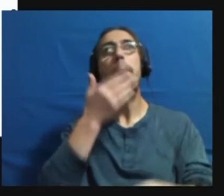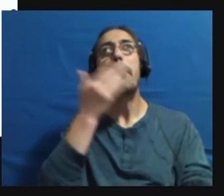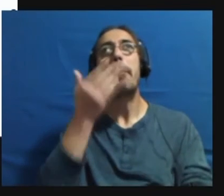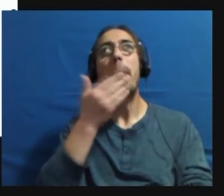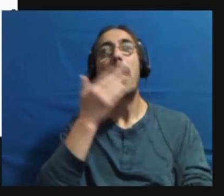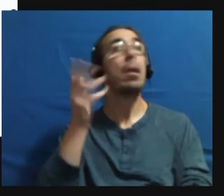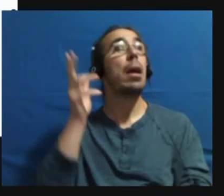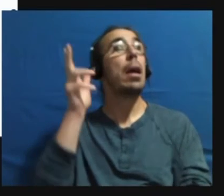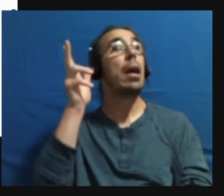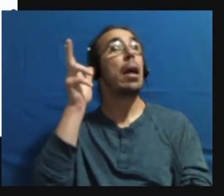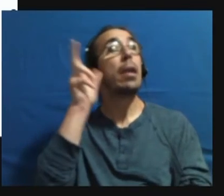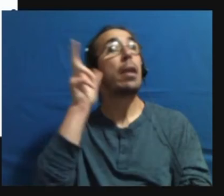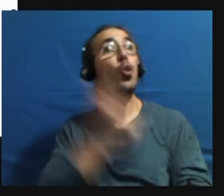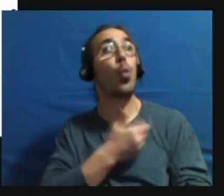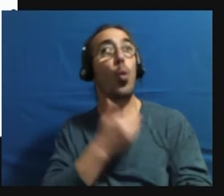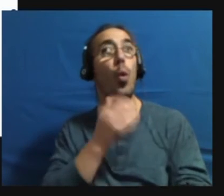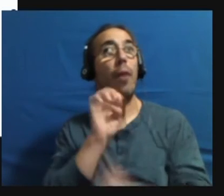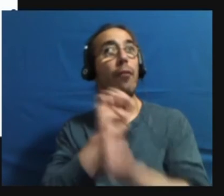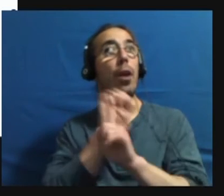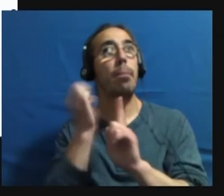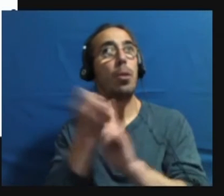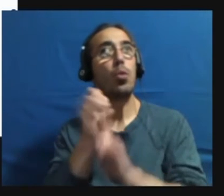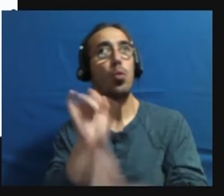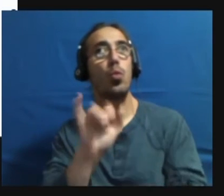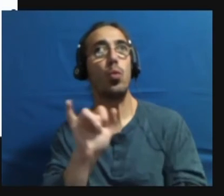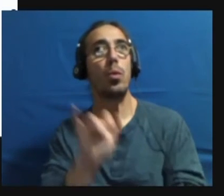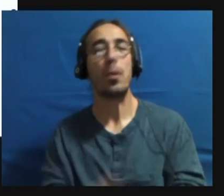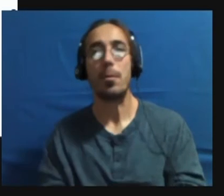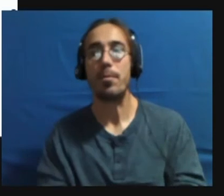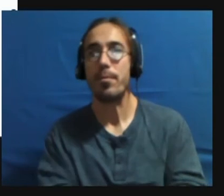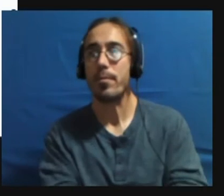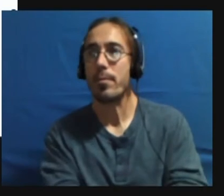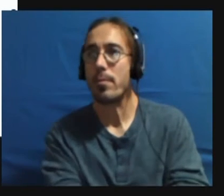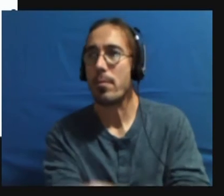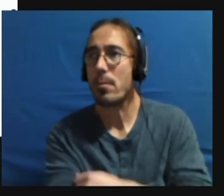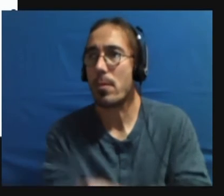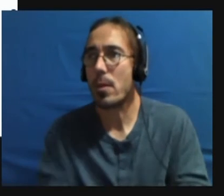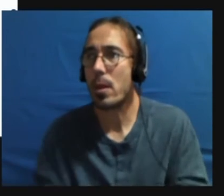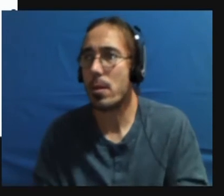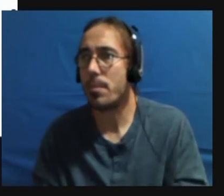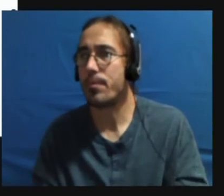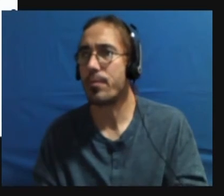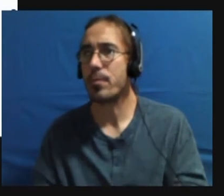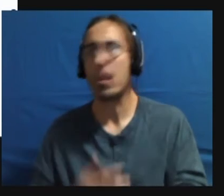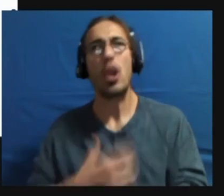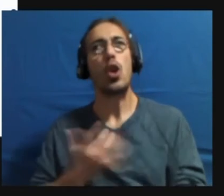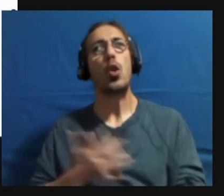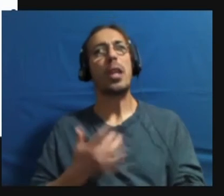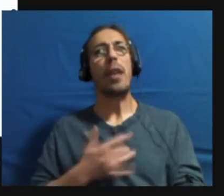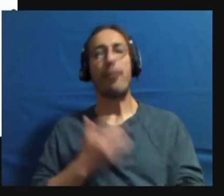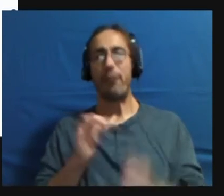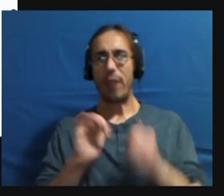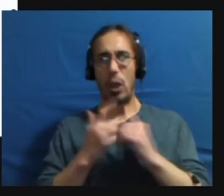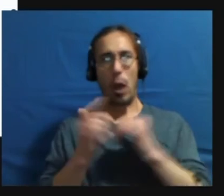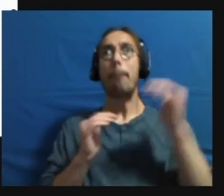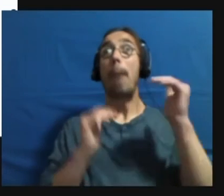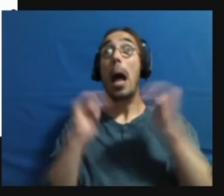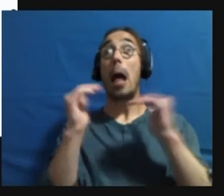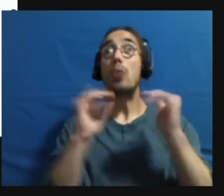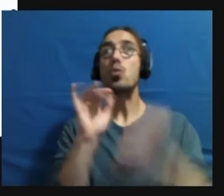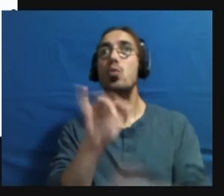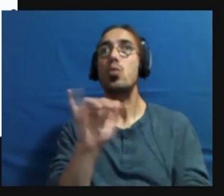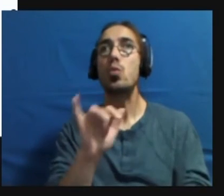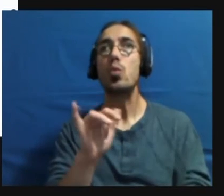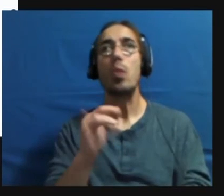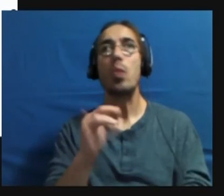the environment. And then, like, feel how balanced we are in the environment. Think about what's